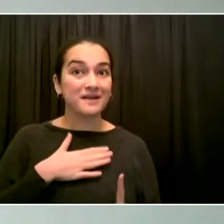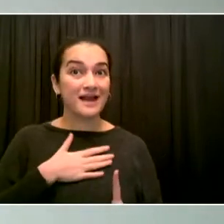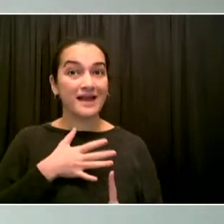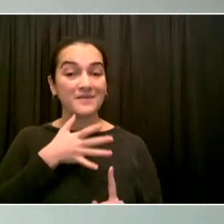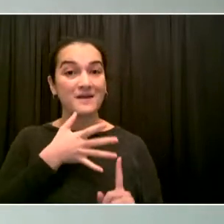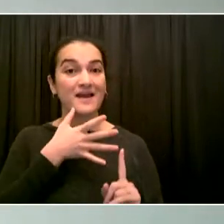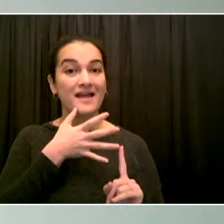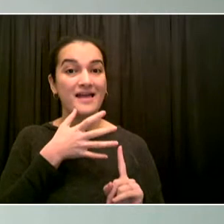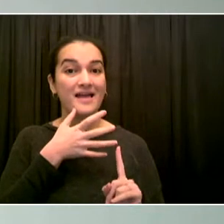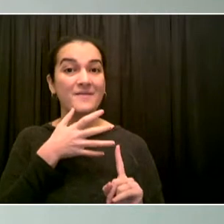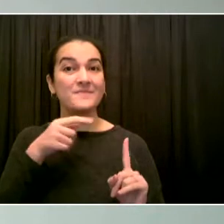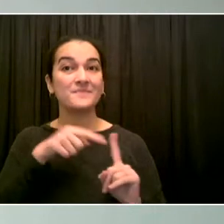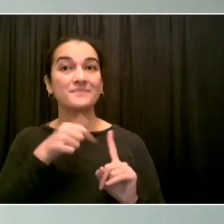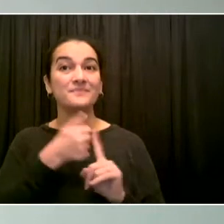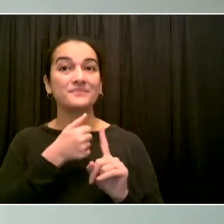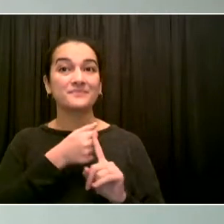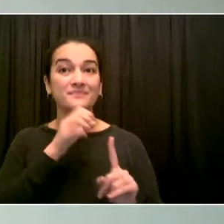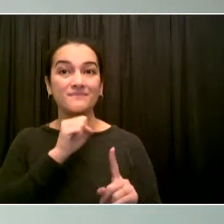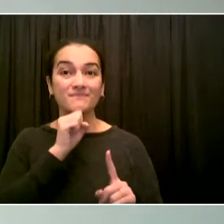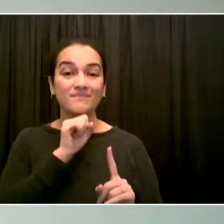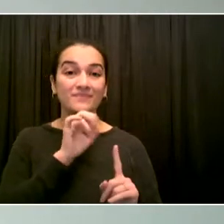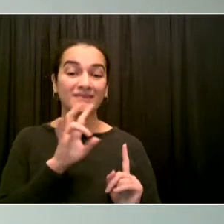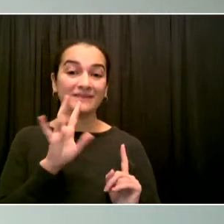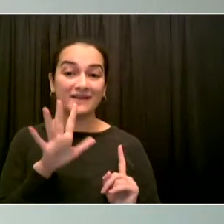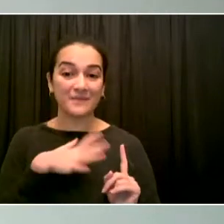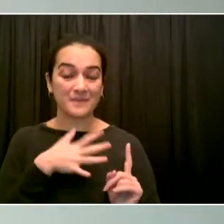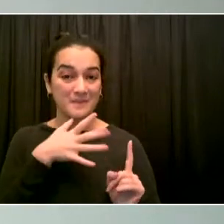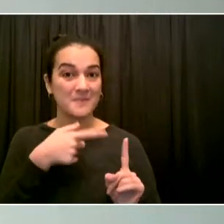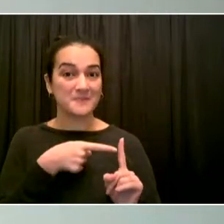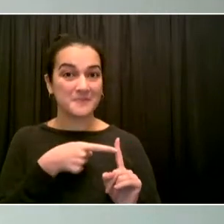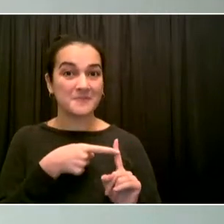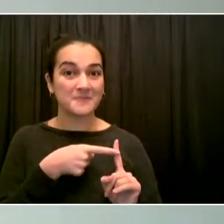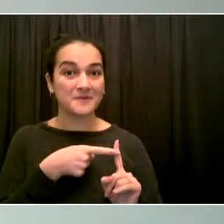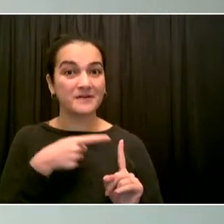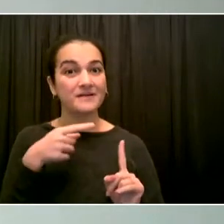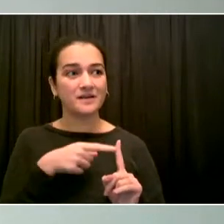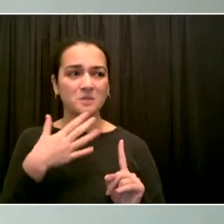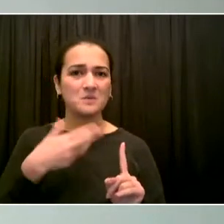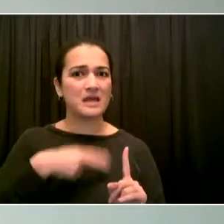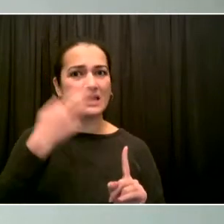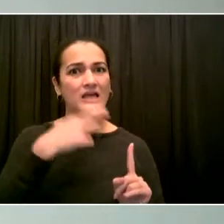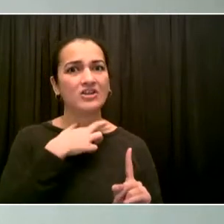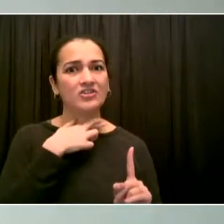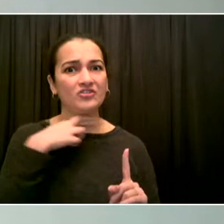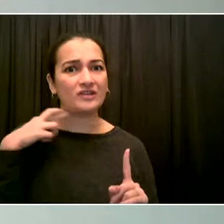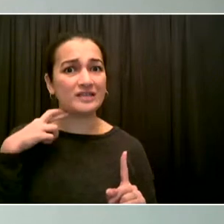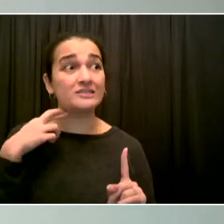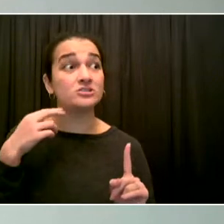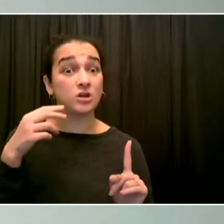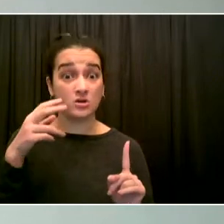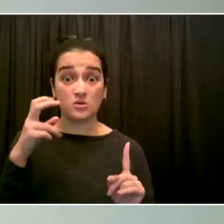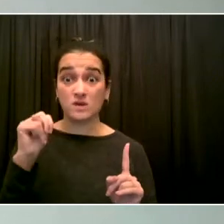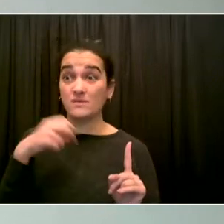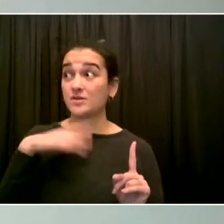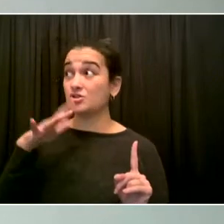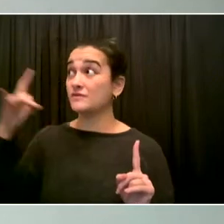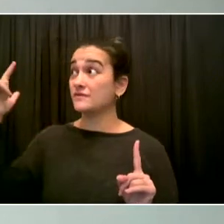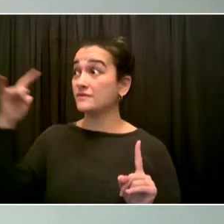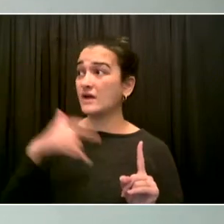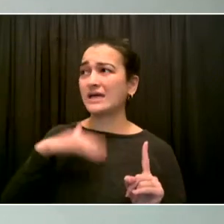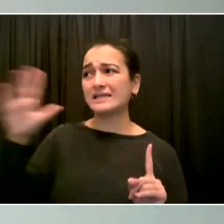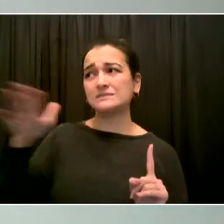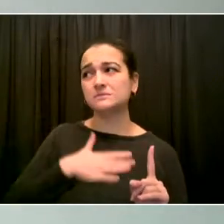visit with Saba and Savta safely, and that's what we're encouraging all of our friends and family to do. So